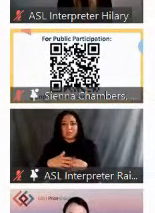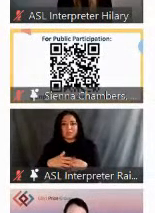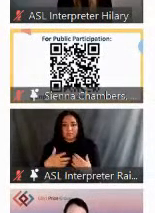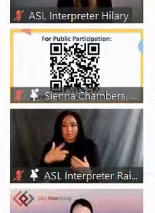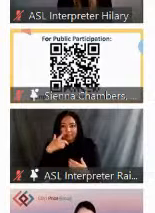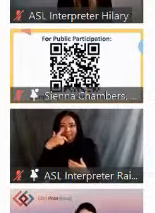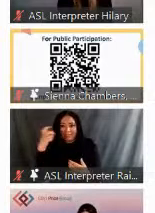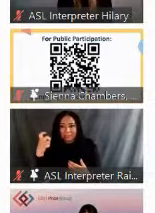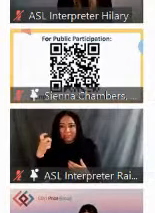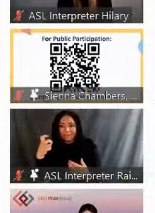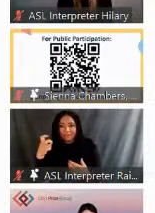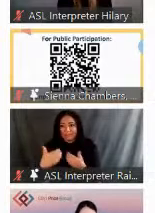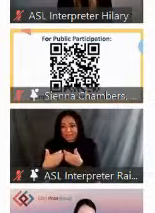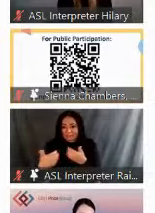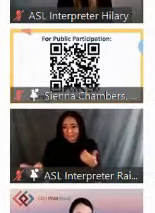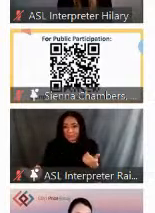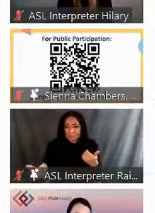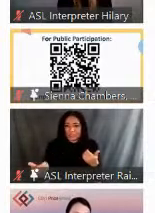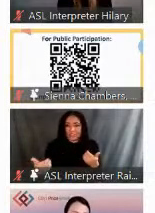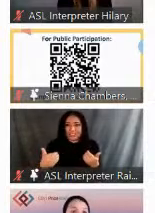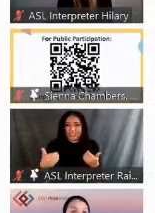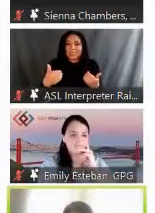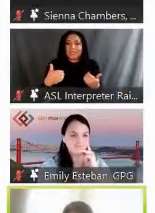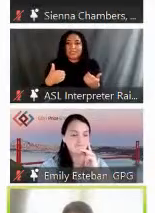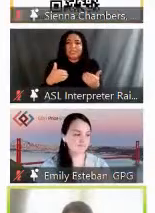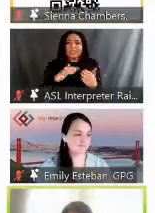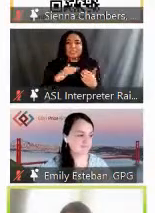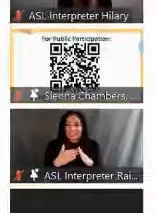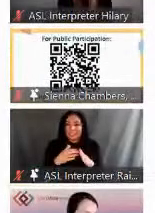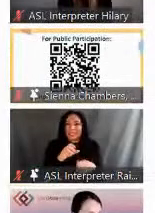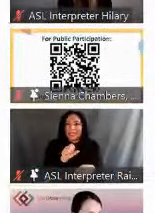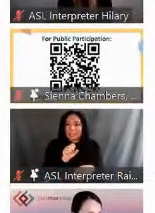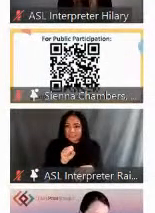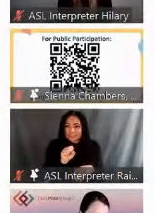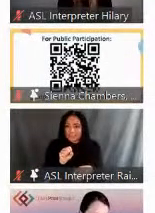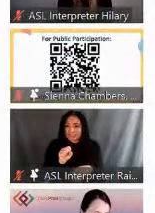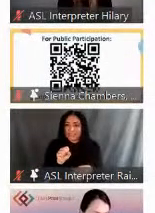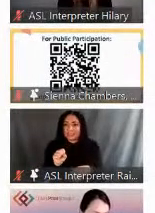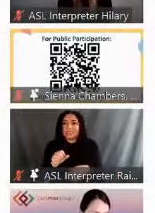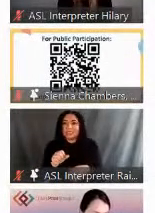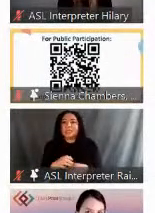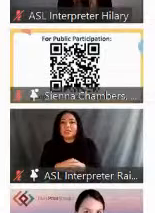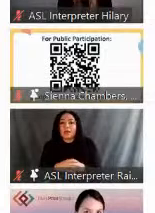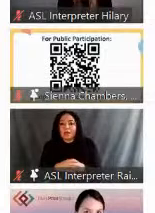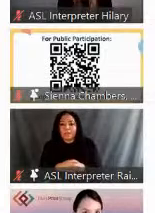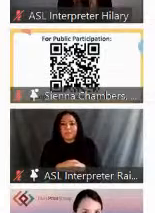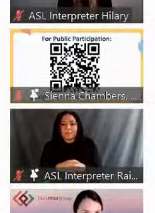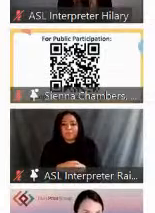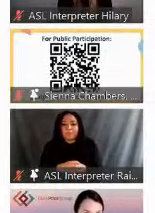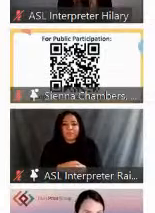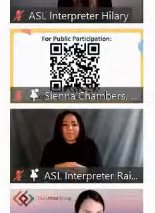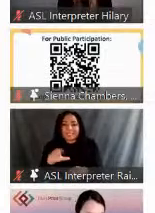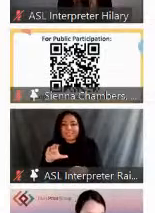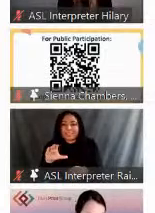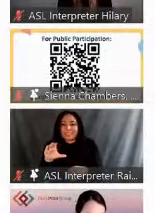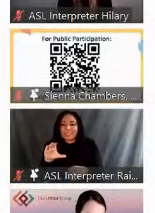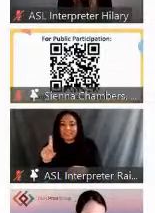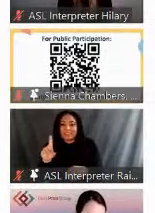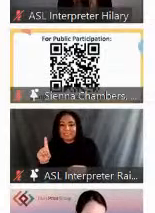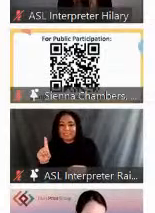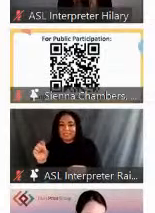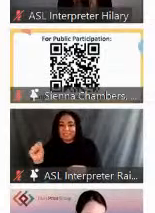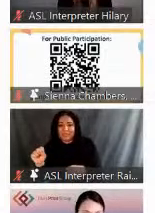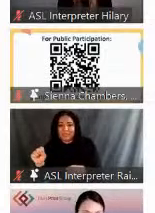the separation of CDSS and CDE, and there are many new regulations that's coming up and